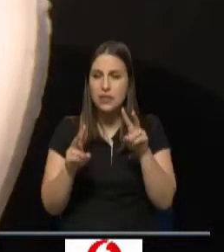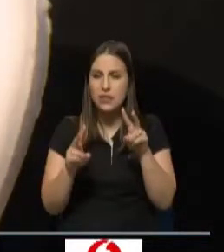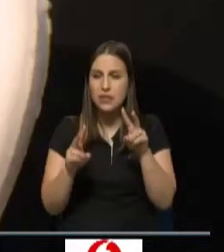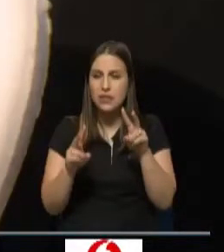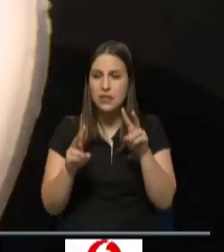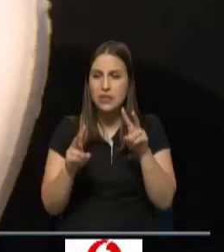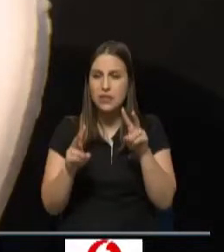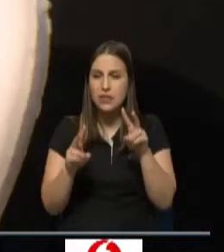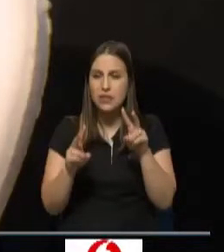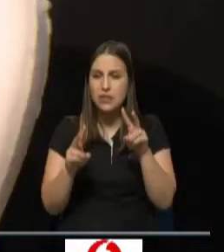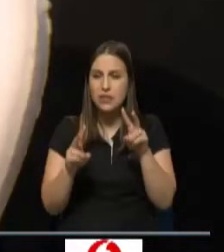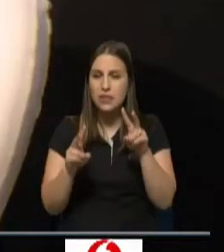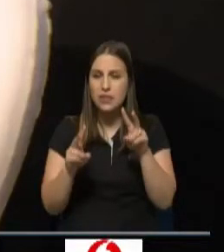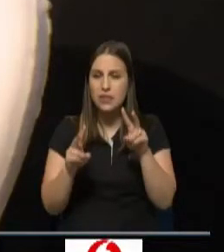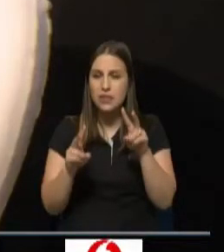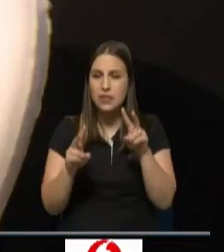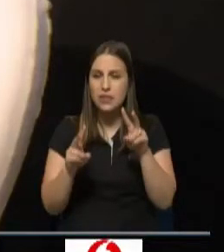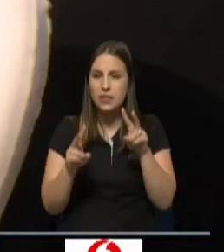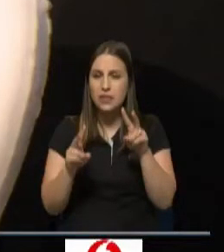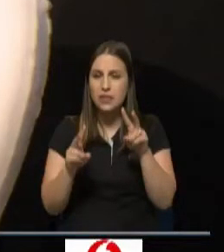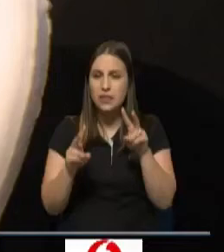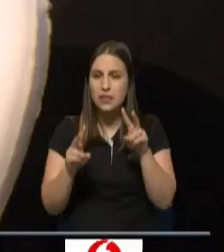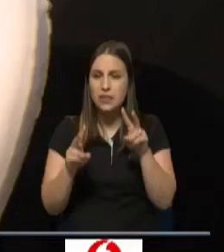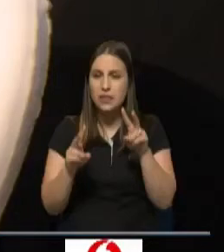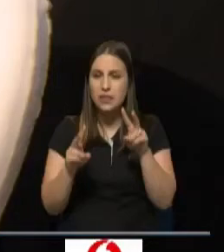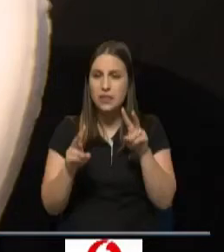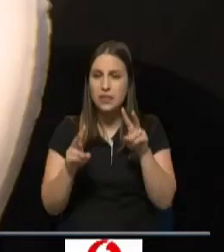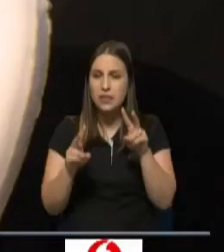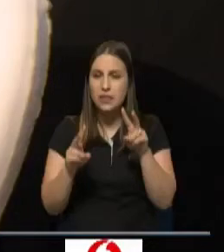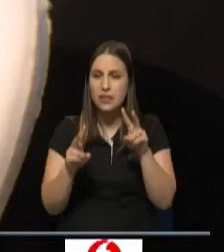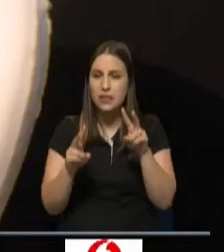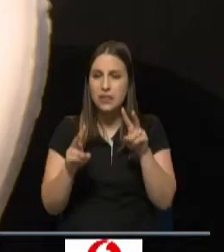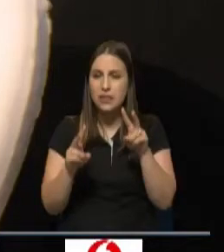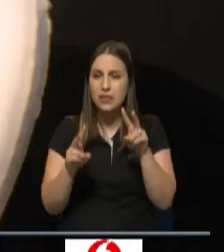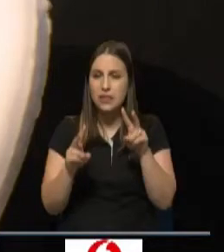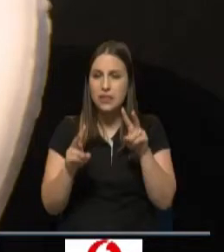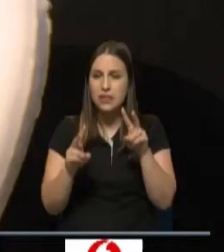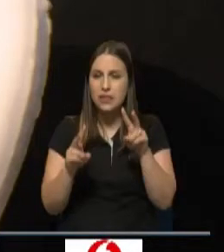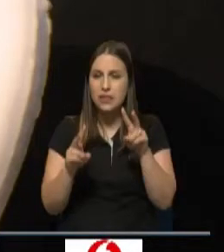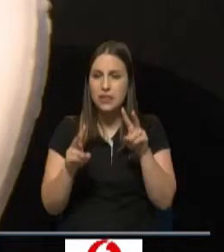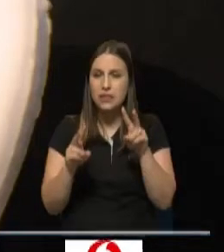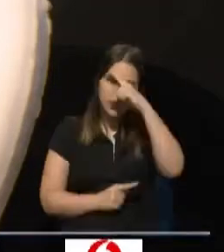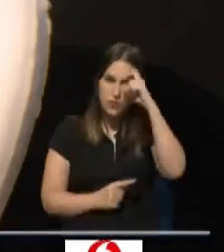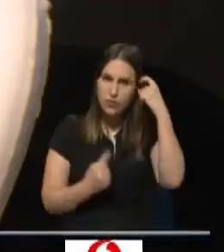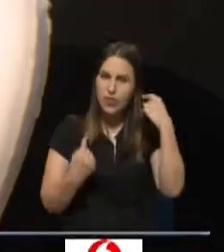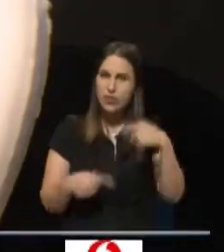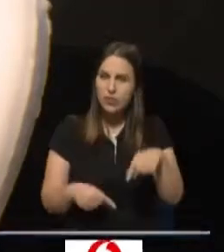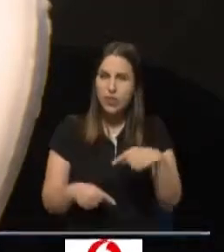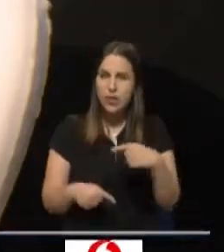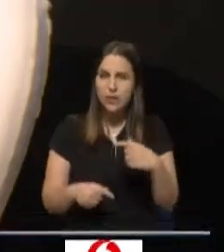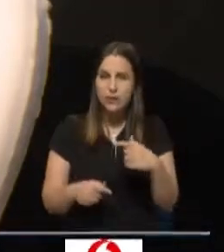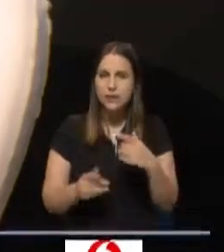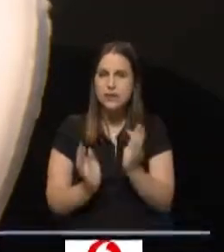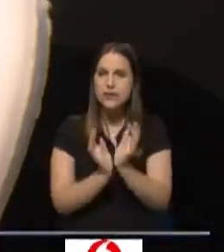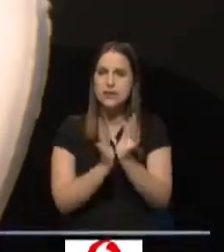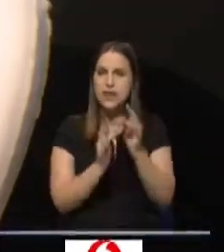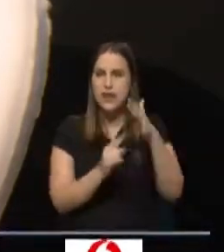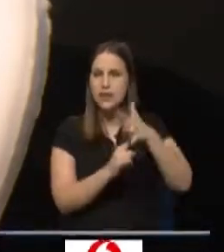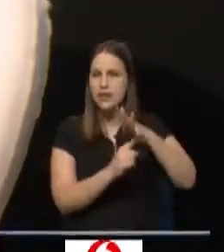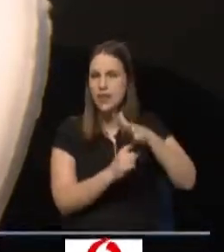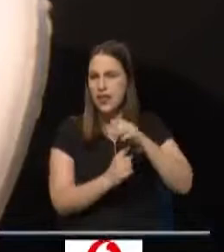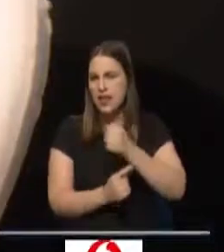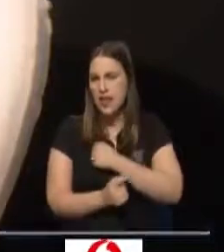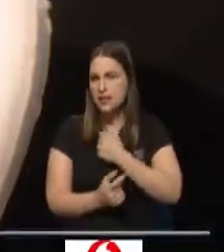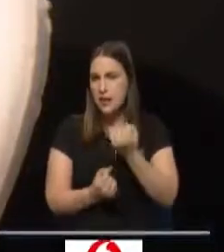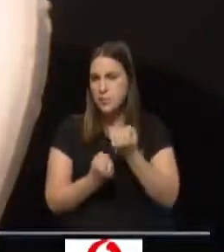about big things. And whenever a customer has a difficulty to access the fixed